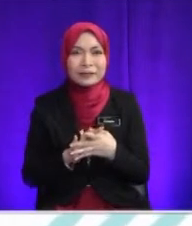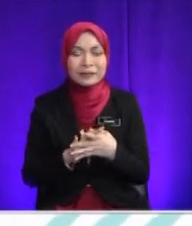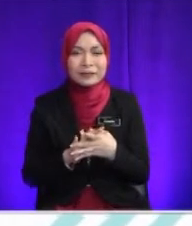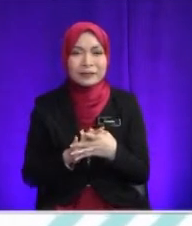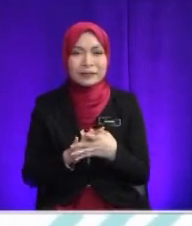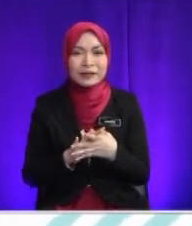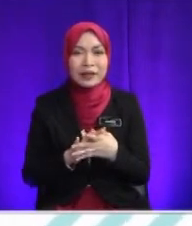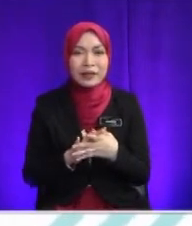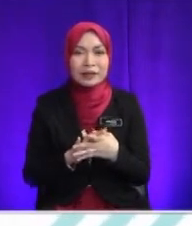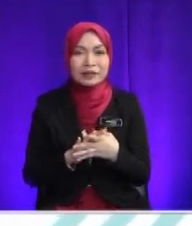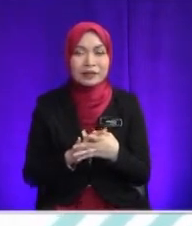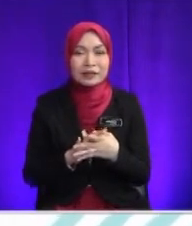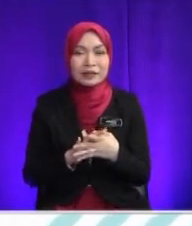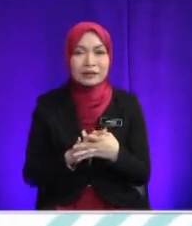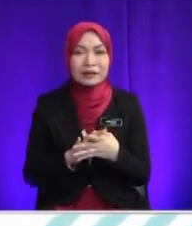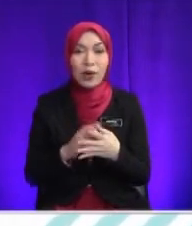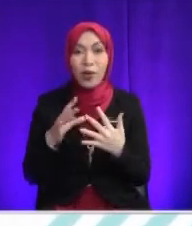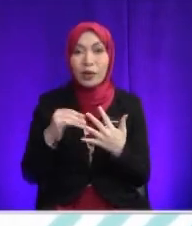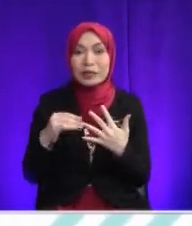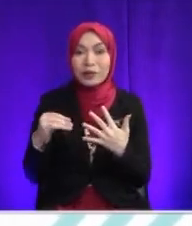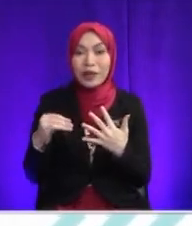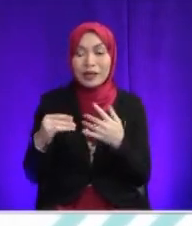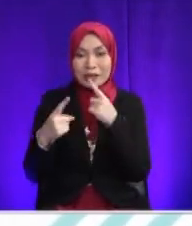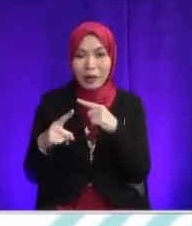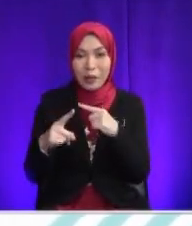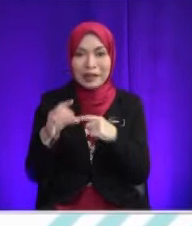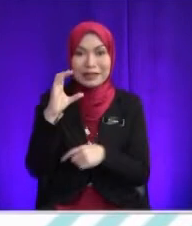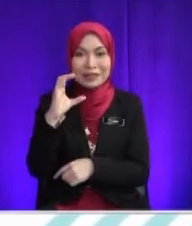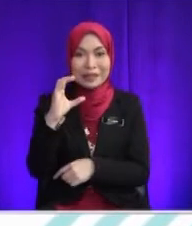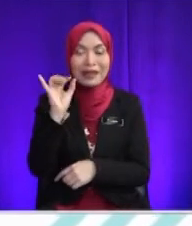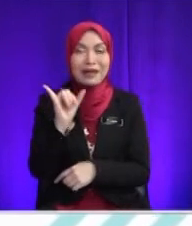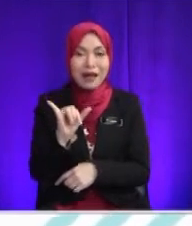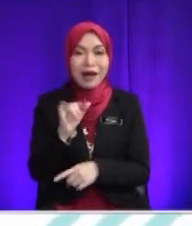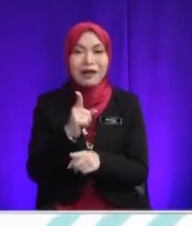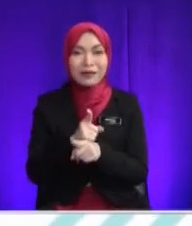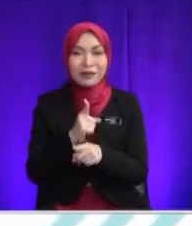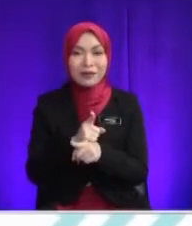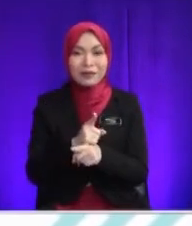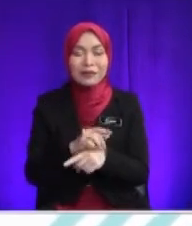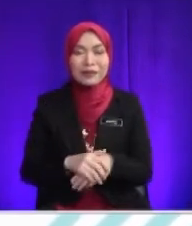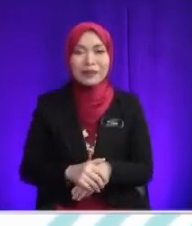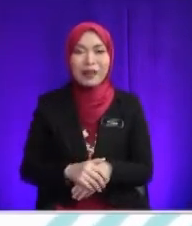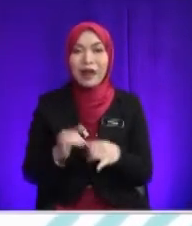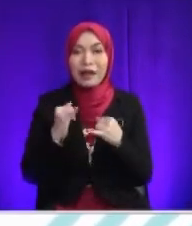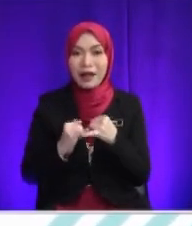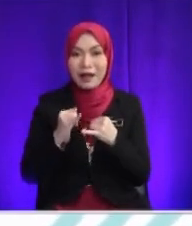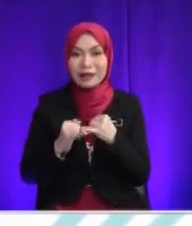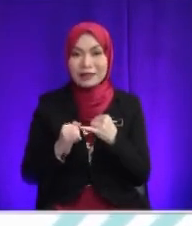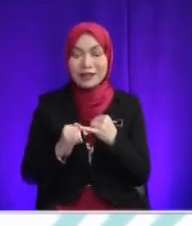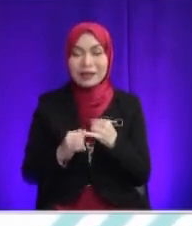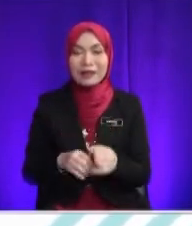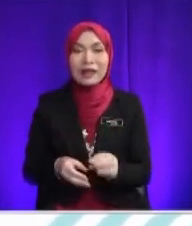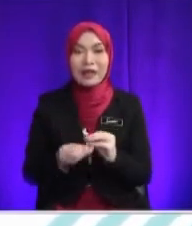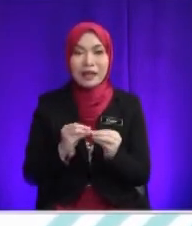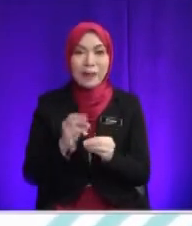Is it a correct one? Yes. Well done, Nazifa. Last but not least. Okay, we have number 6. The